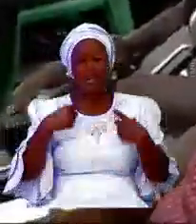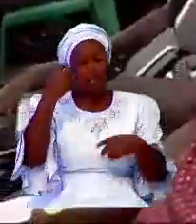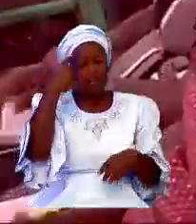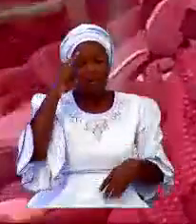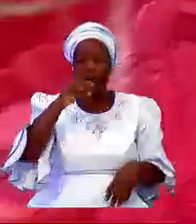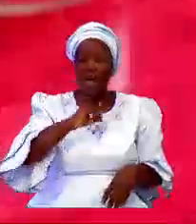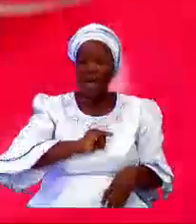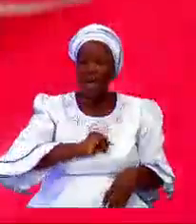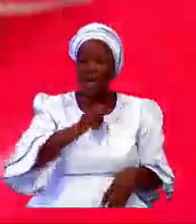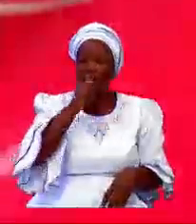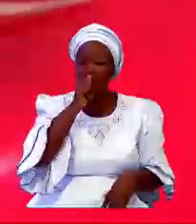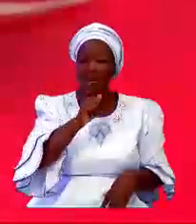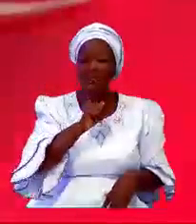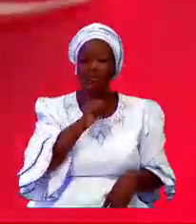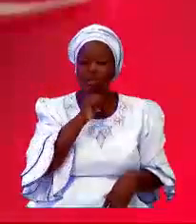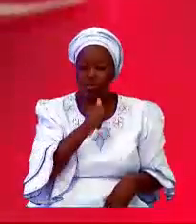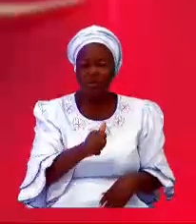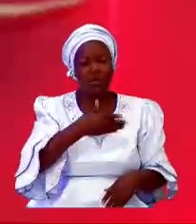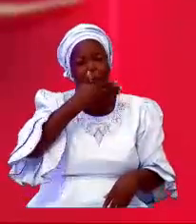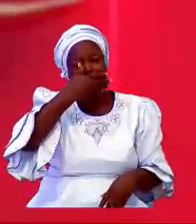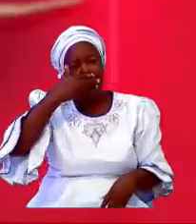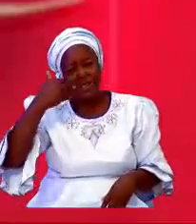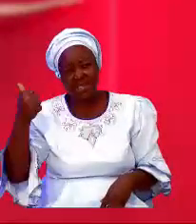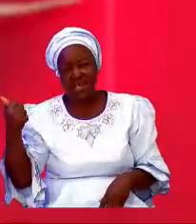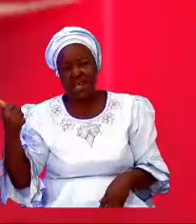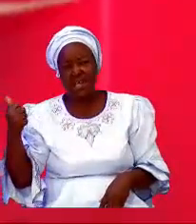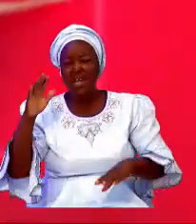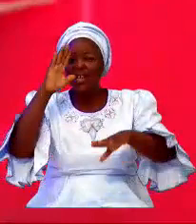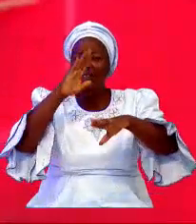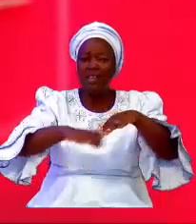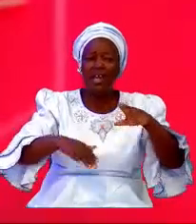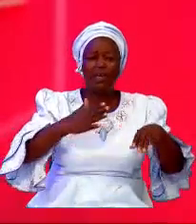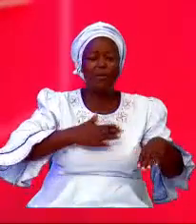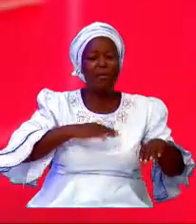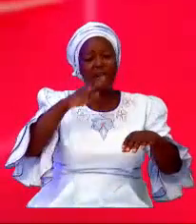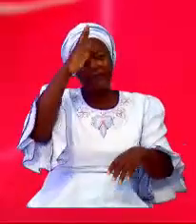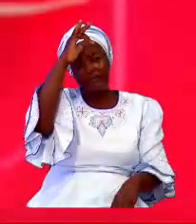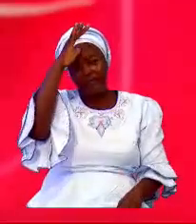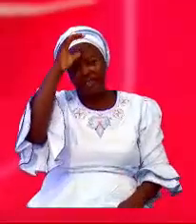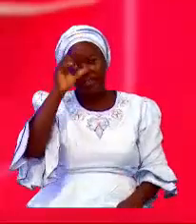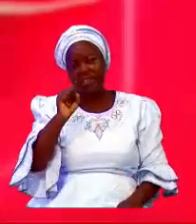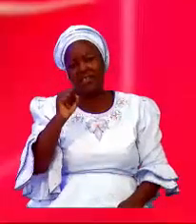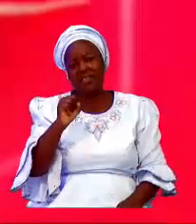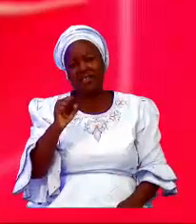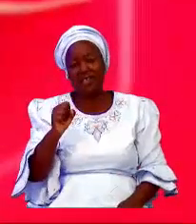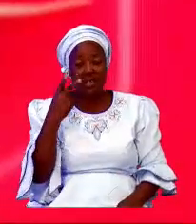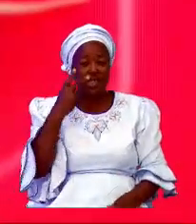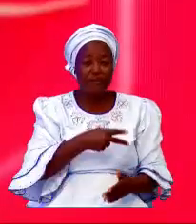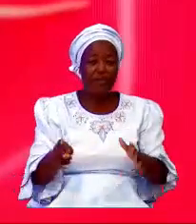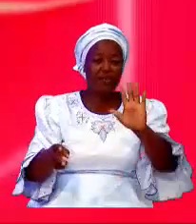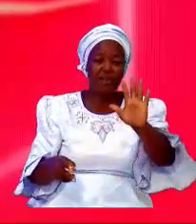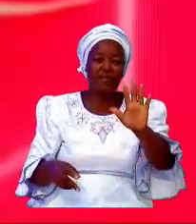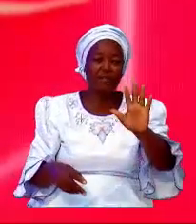Now, O Lord, take away my life, for I am not better